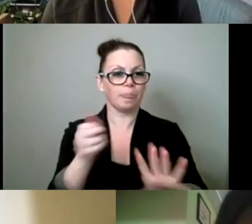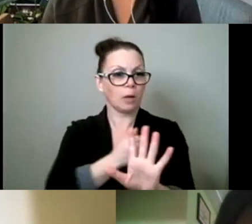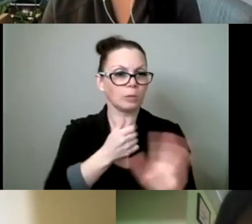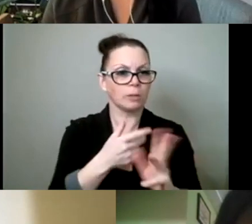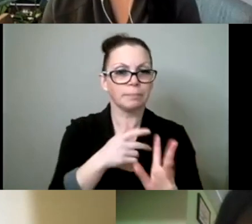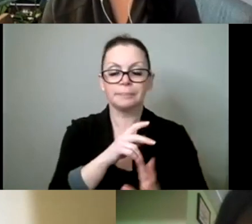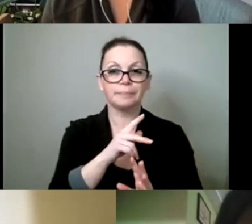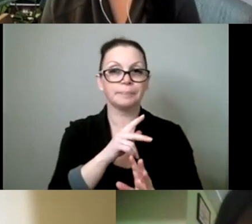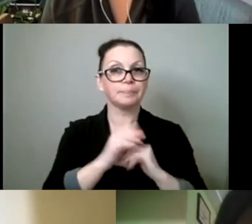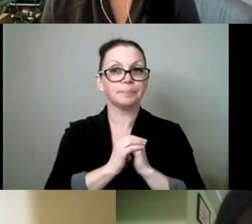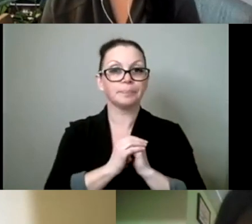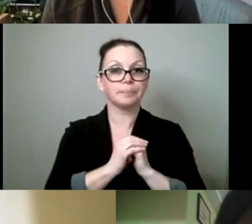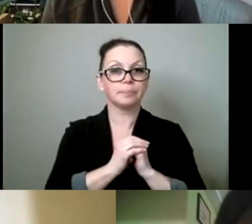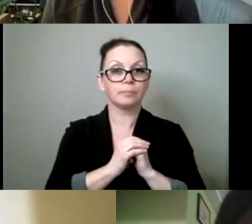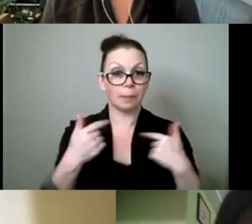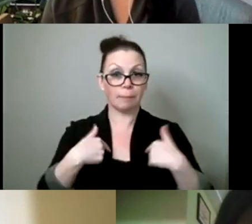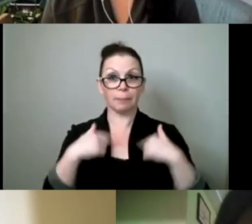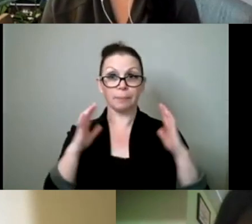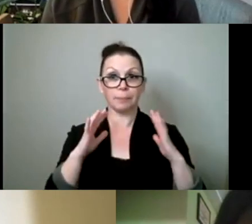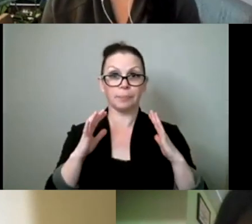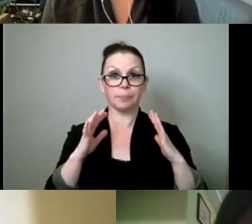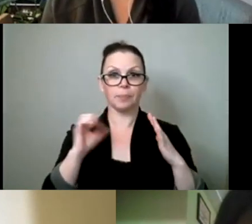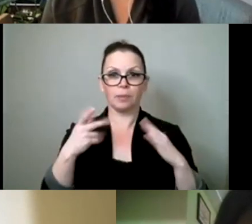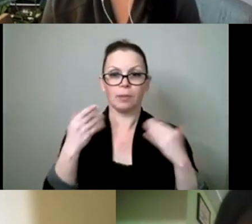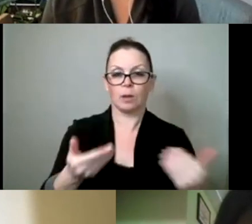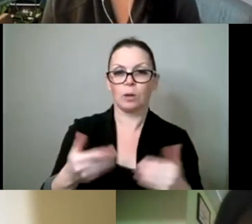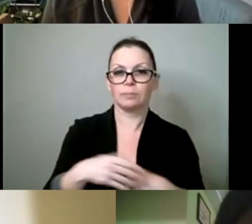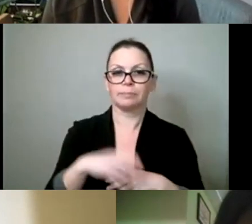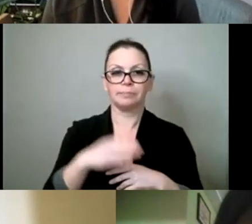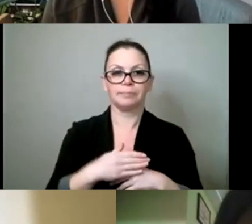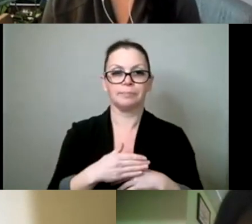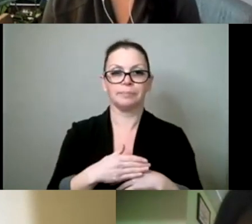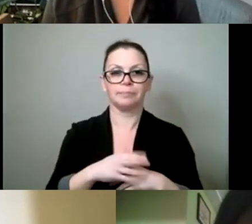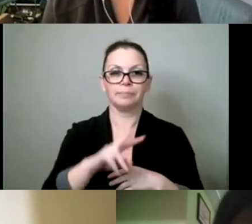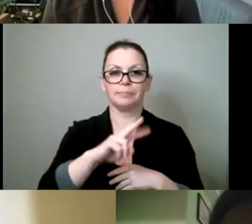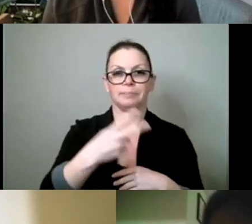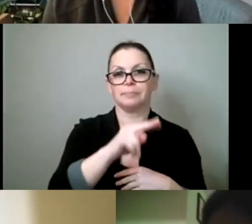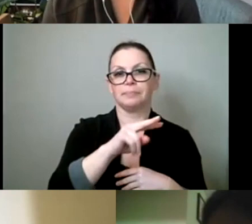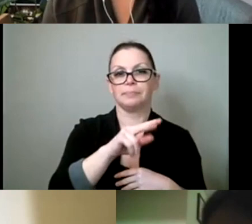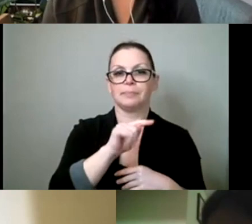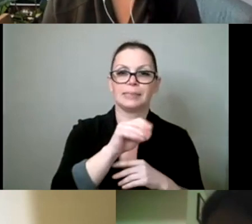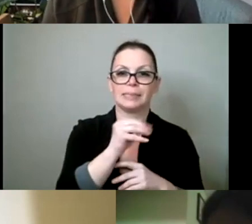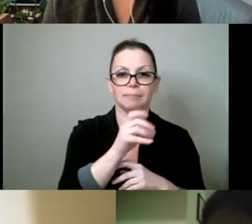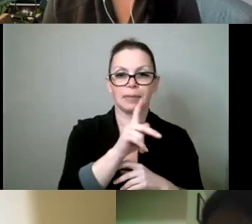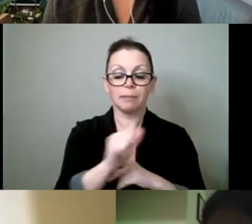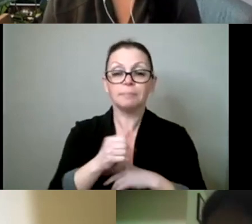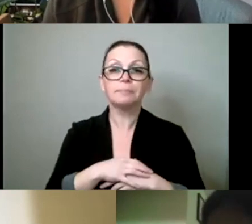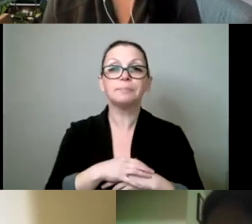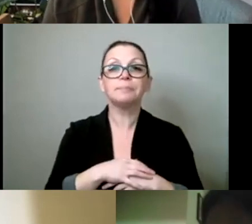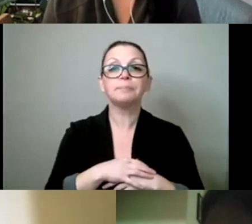Sorry. Oh, me? Okay. Go ahead. Sorry. And then Tameka. I would say,